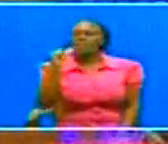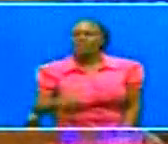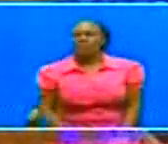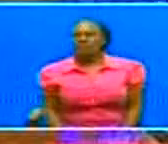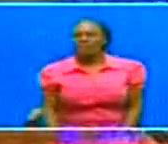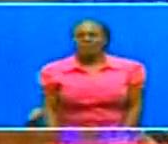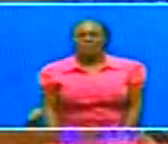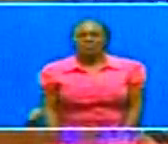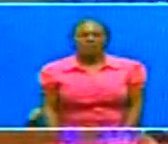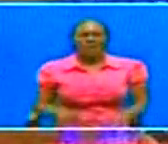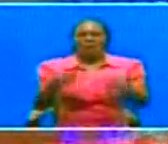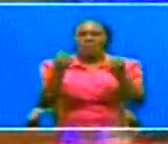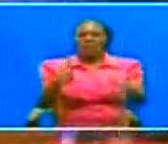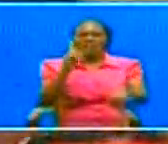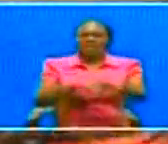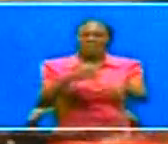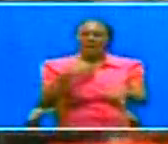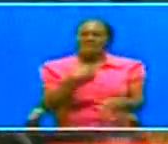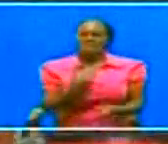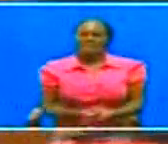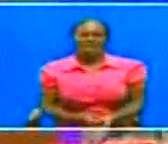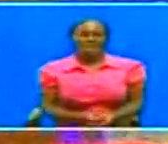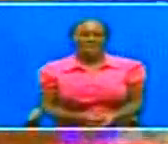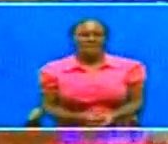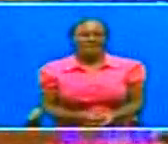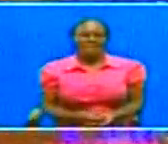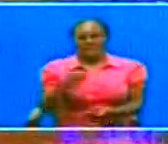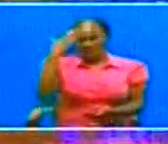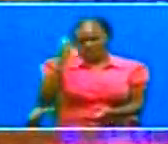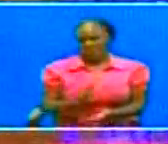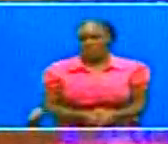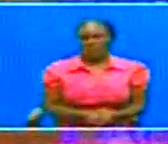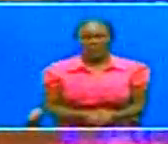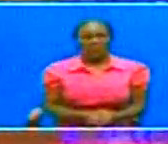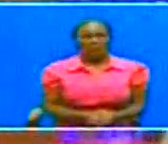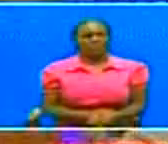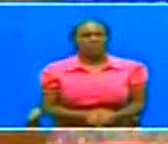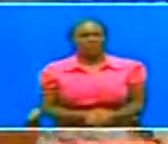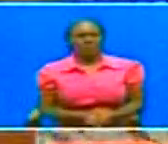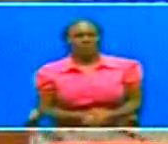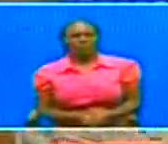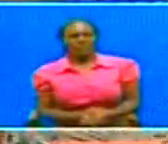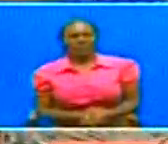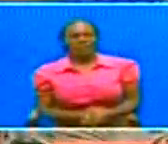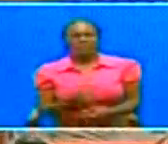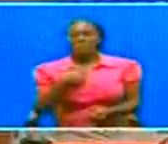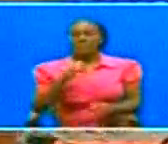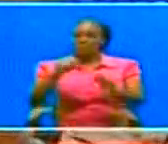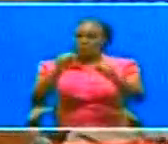You go, girl. How much time do we have? I know. How much time do you have? I know. I should write a book.